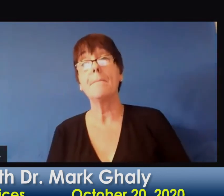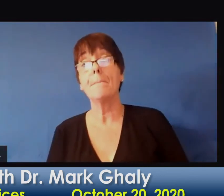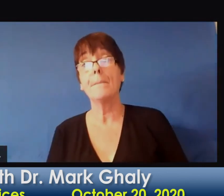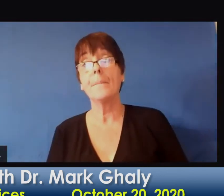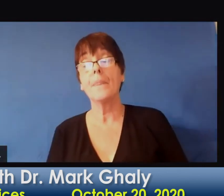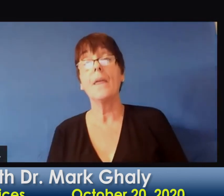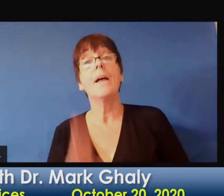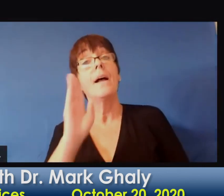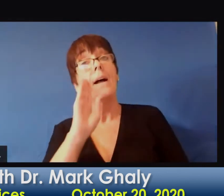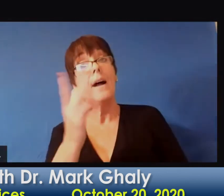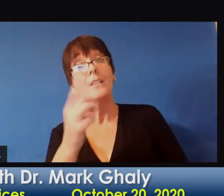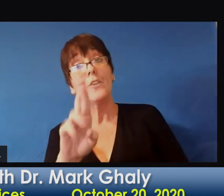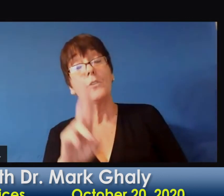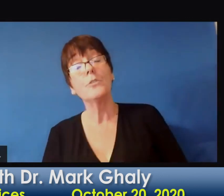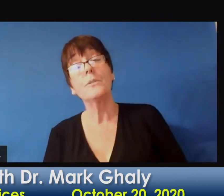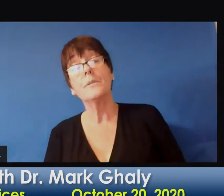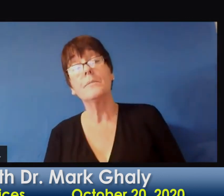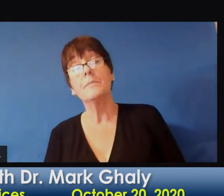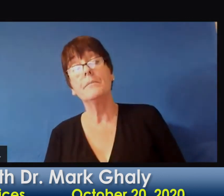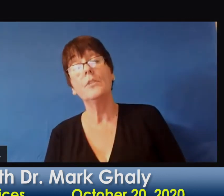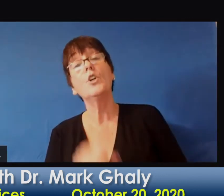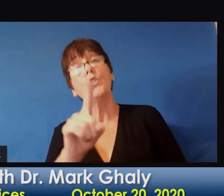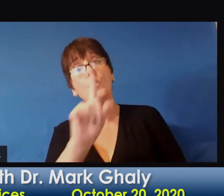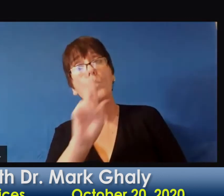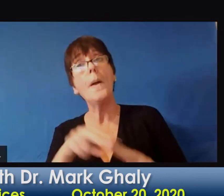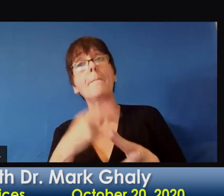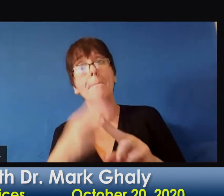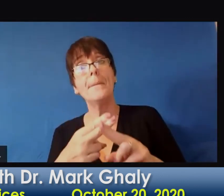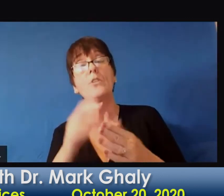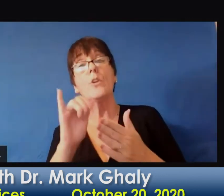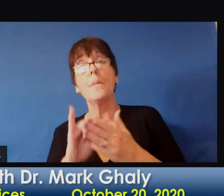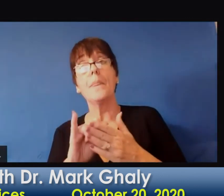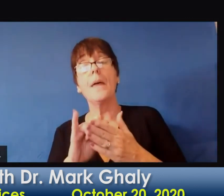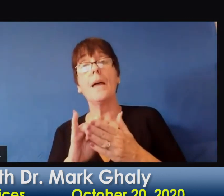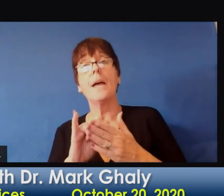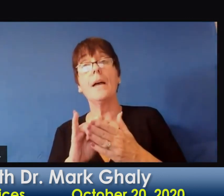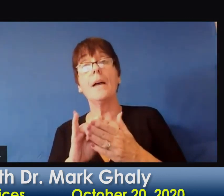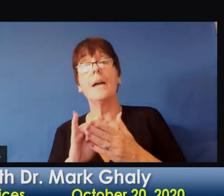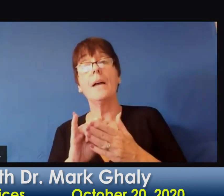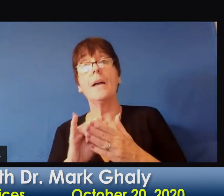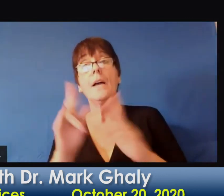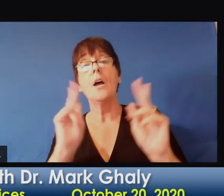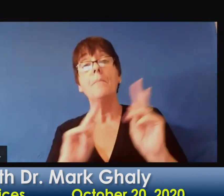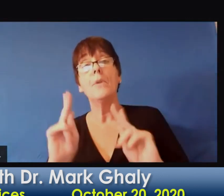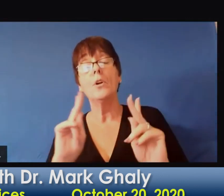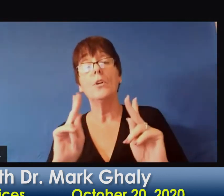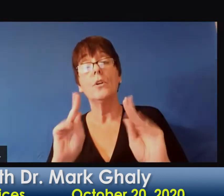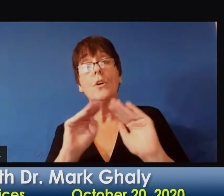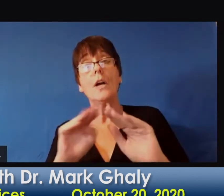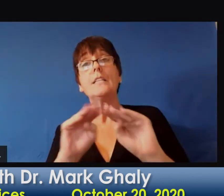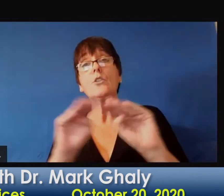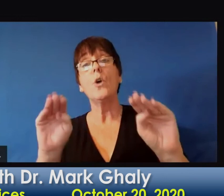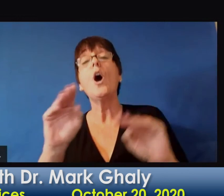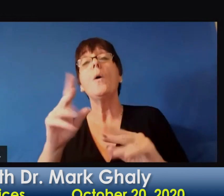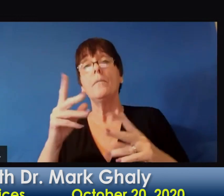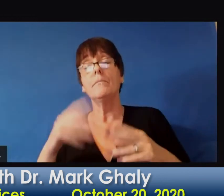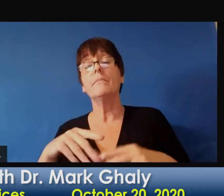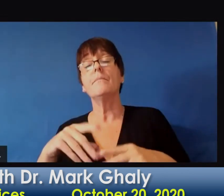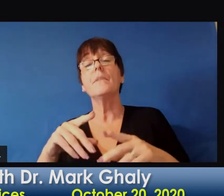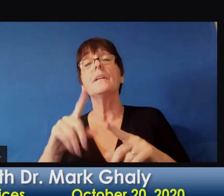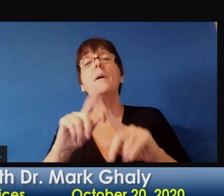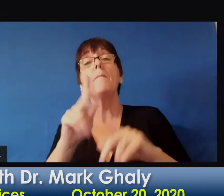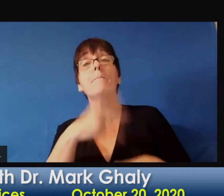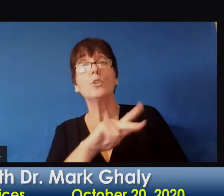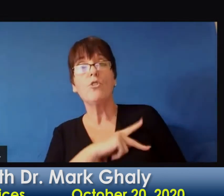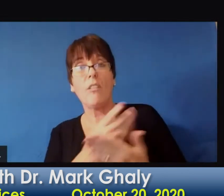Hi, Dr. Ghaly. You mentioned that personal services are moving into Tier 1.